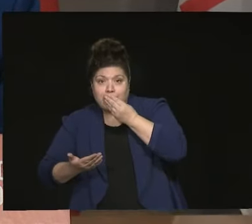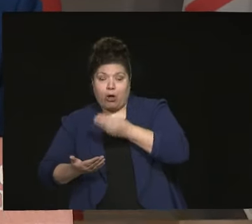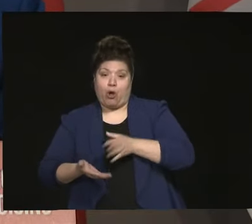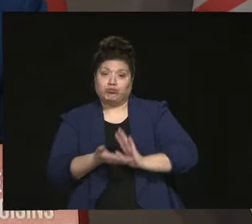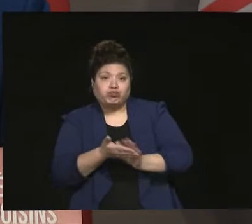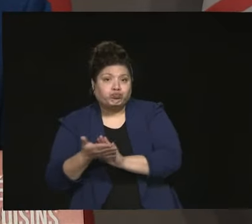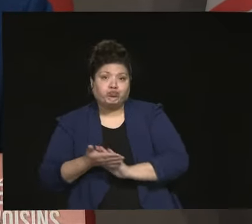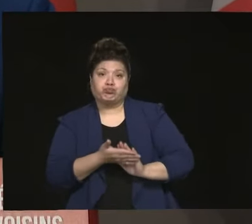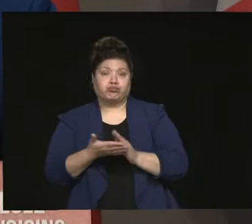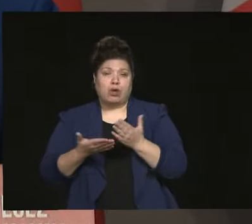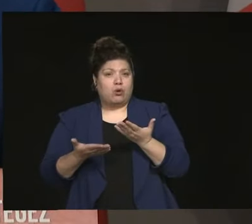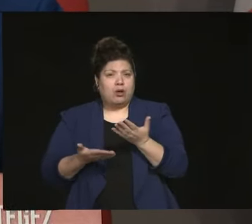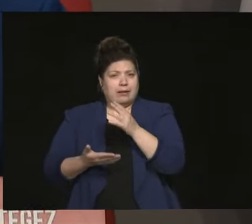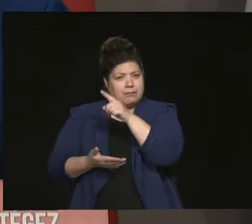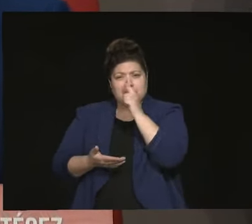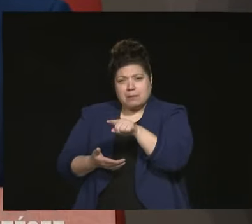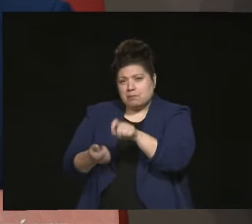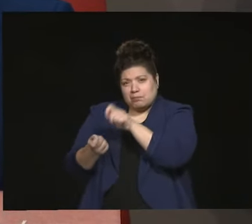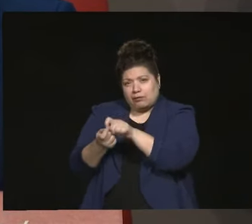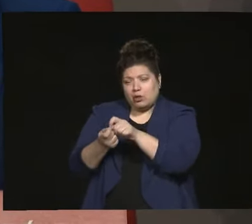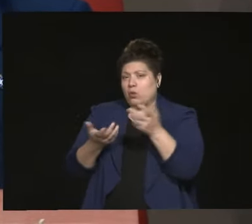know.